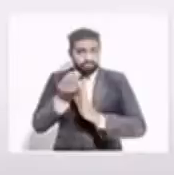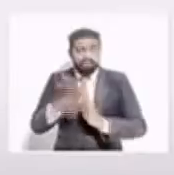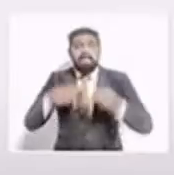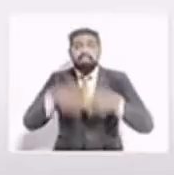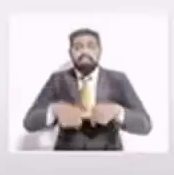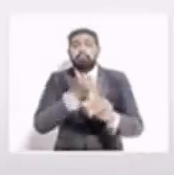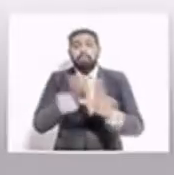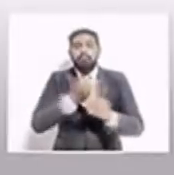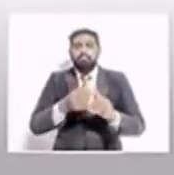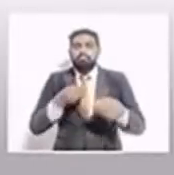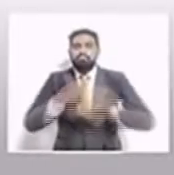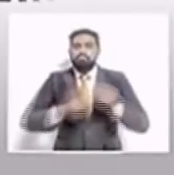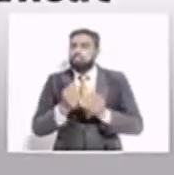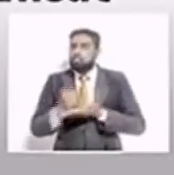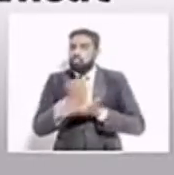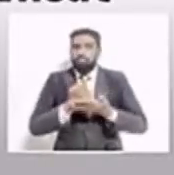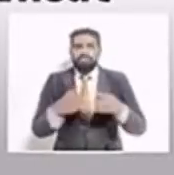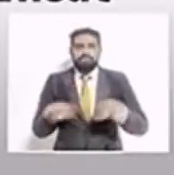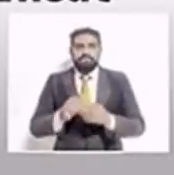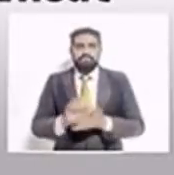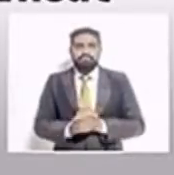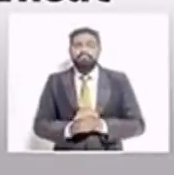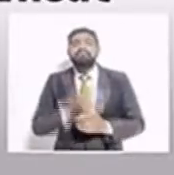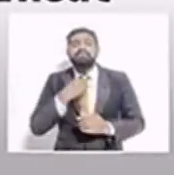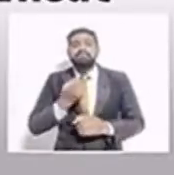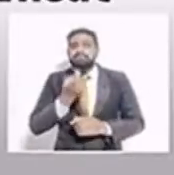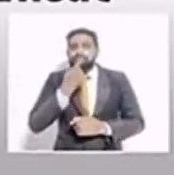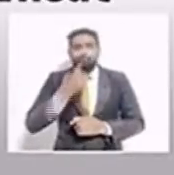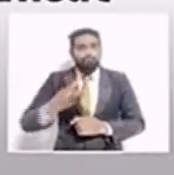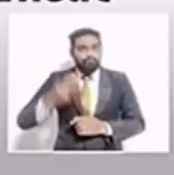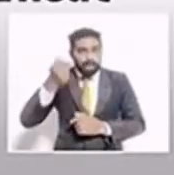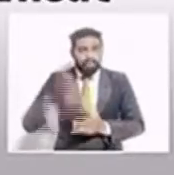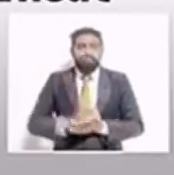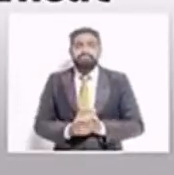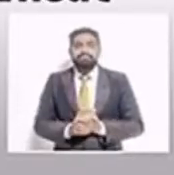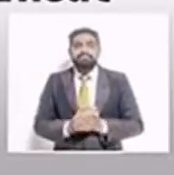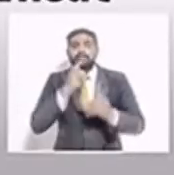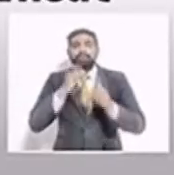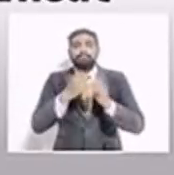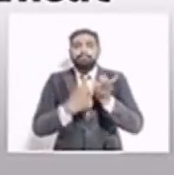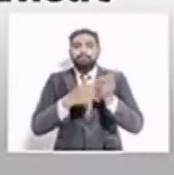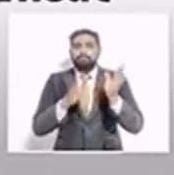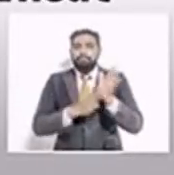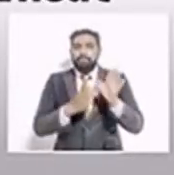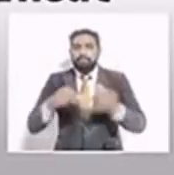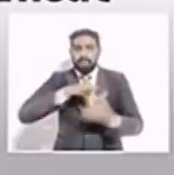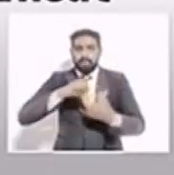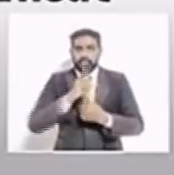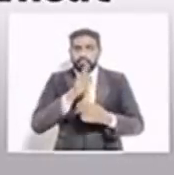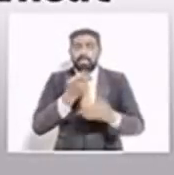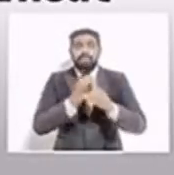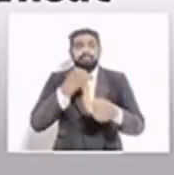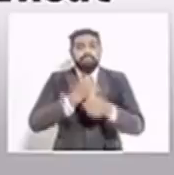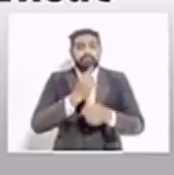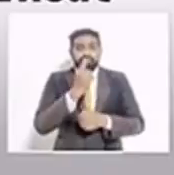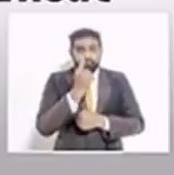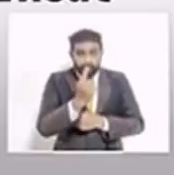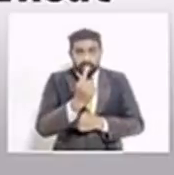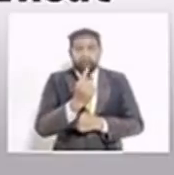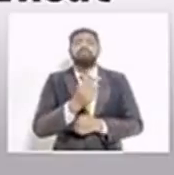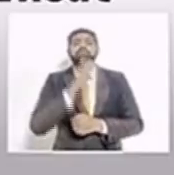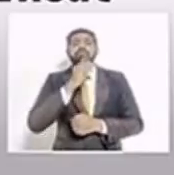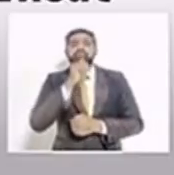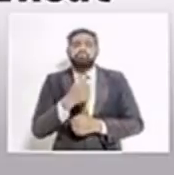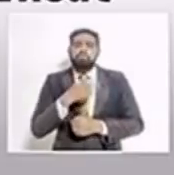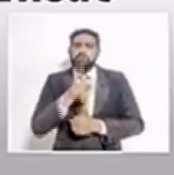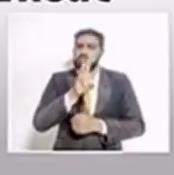Wheat flour. Prima said that 1 kilogram of wheat flour was increased by a price between 35 to 45